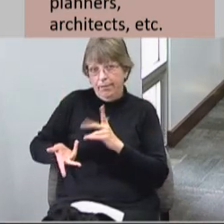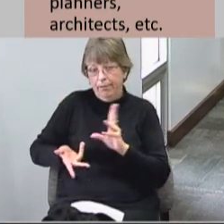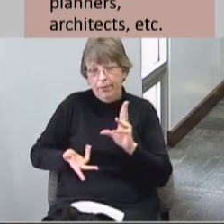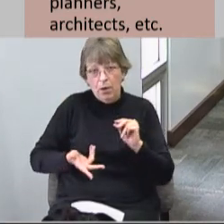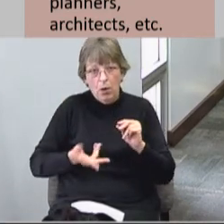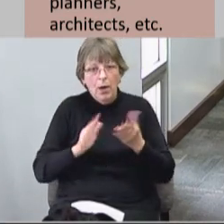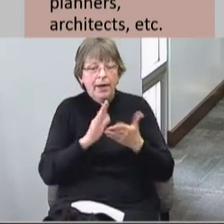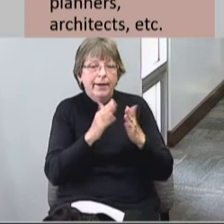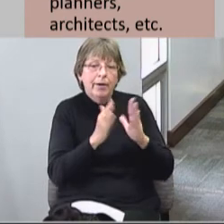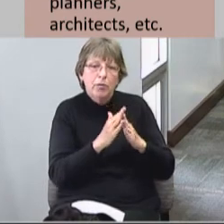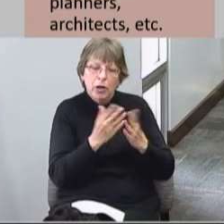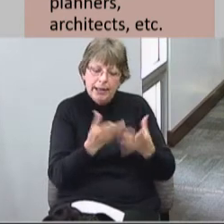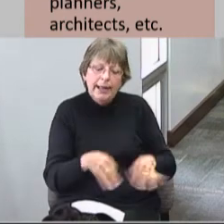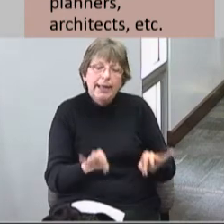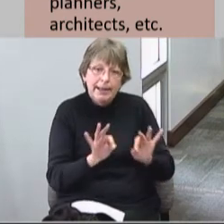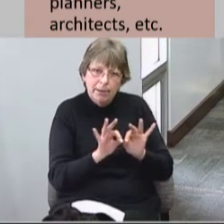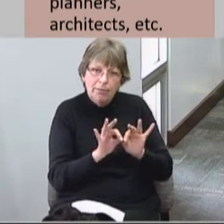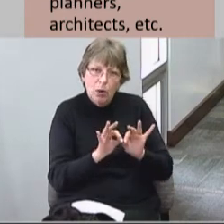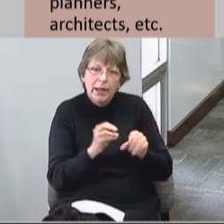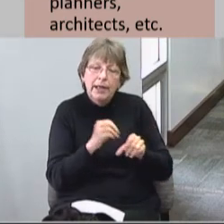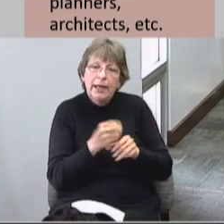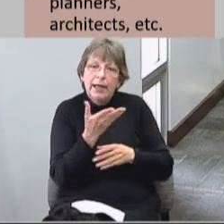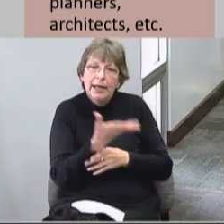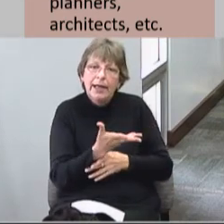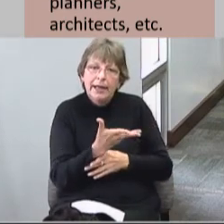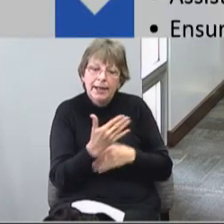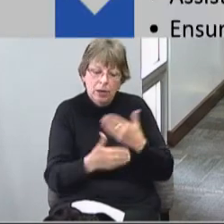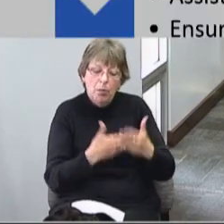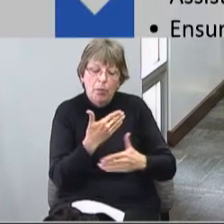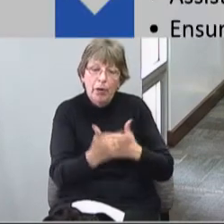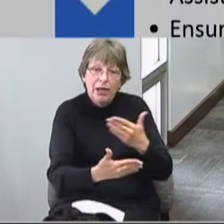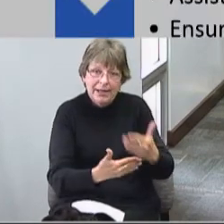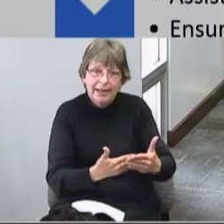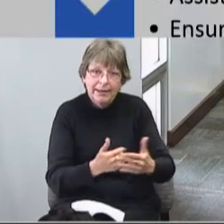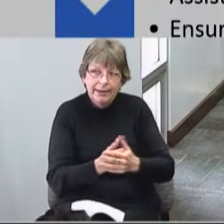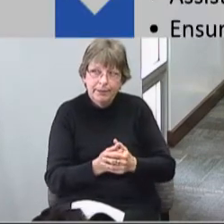The community is important in this process.